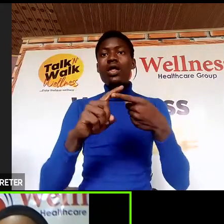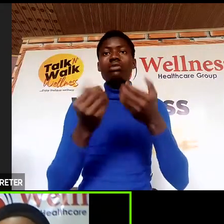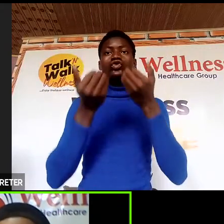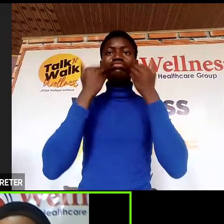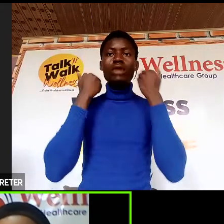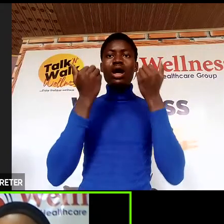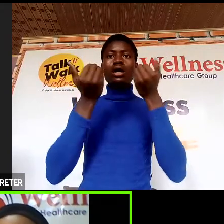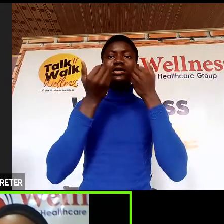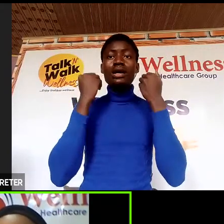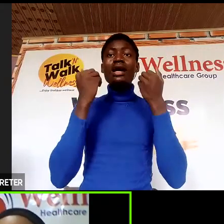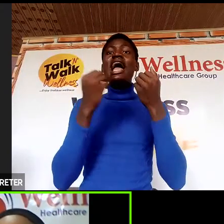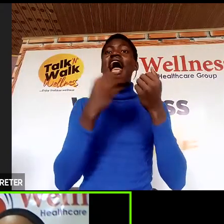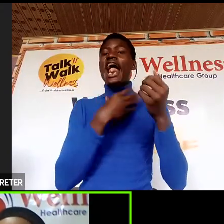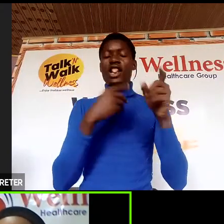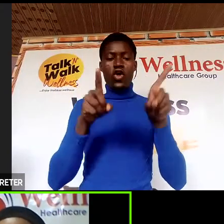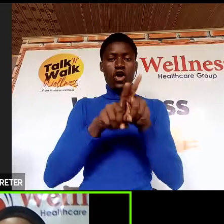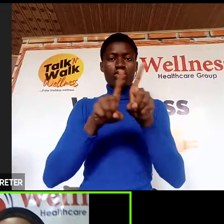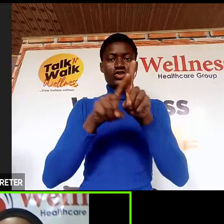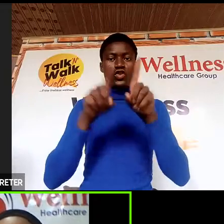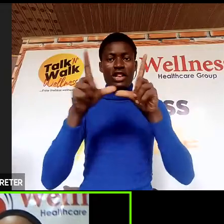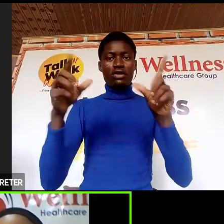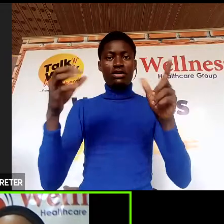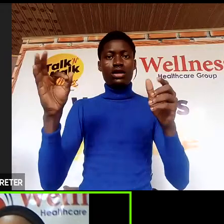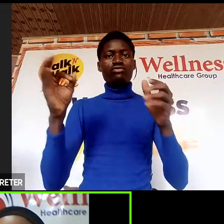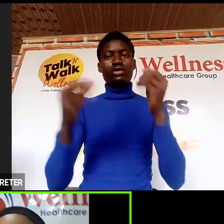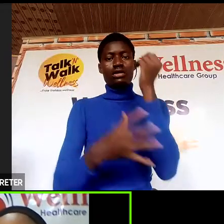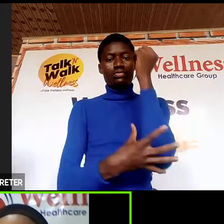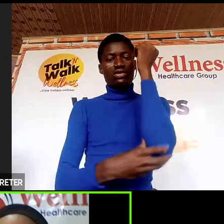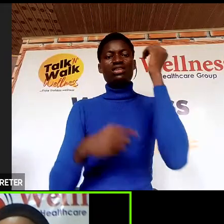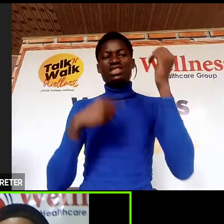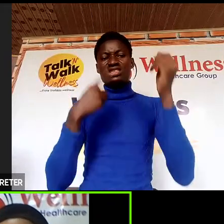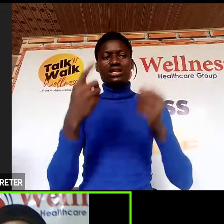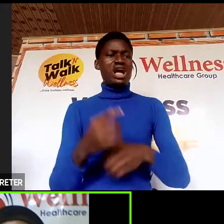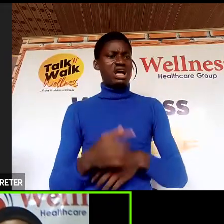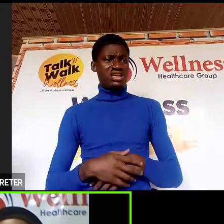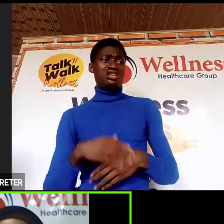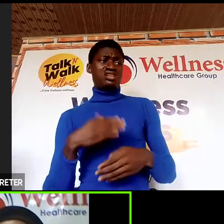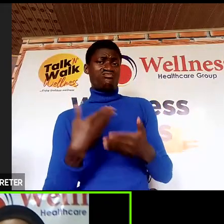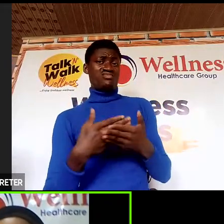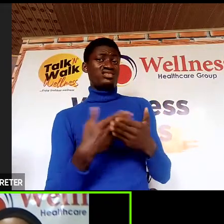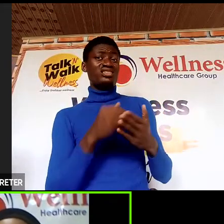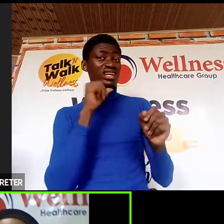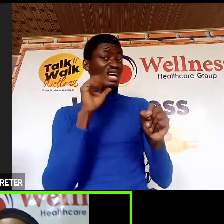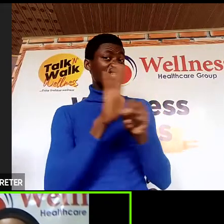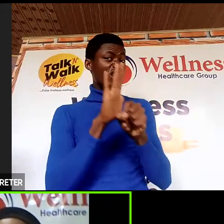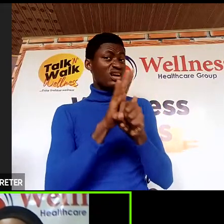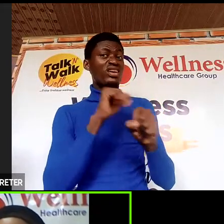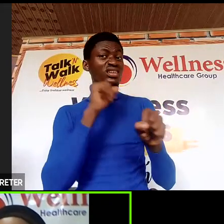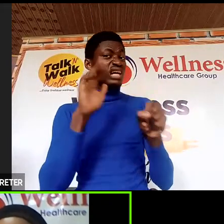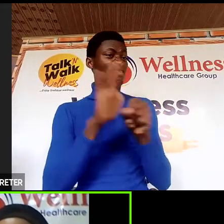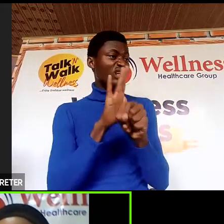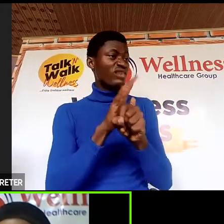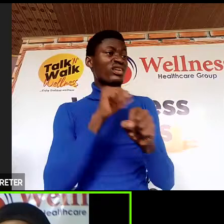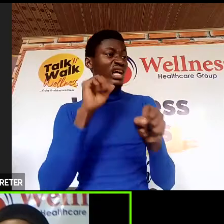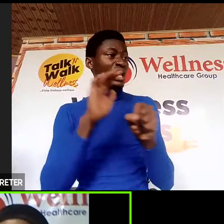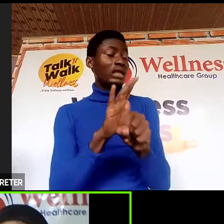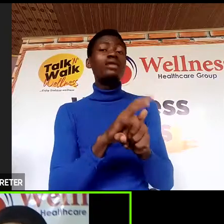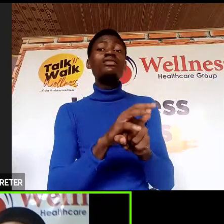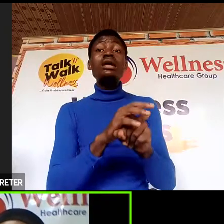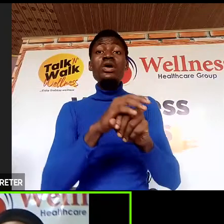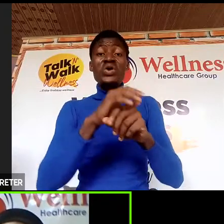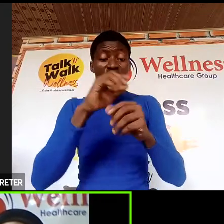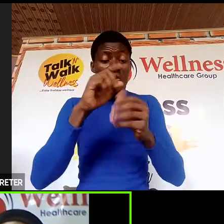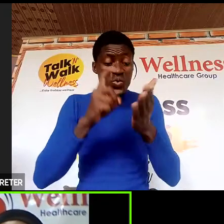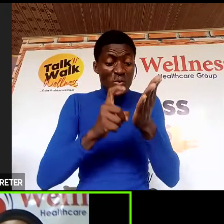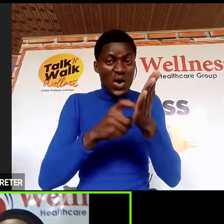enough. That the moment you say it's not enough, you're not going to save, you're not going to pull money aside to invest. And so for everybody